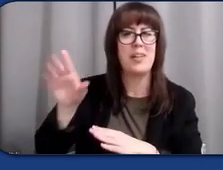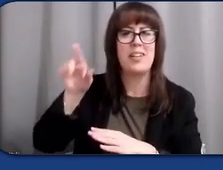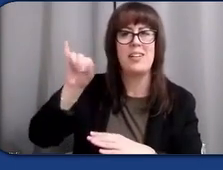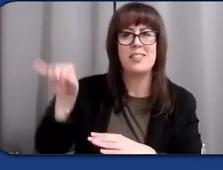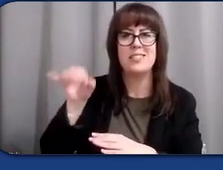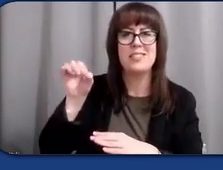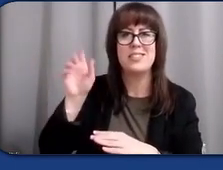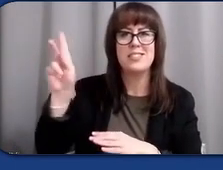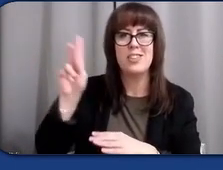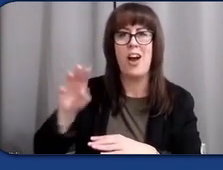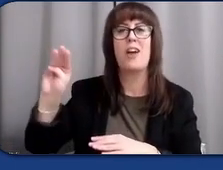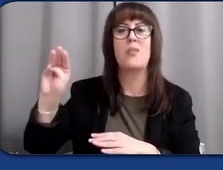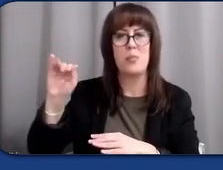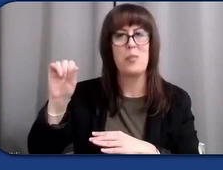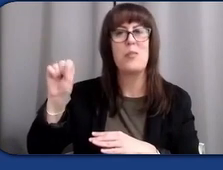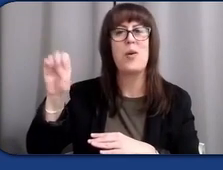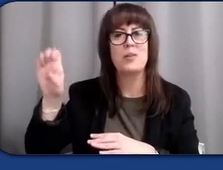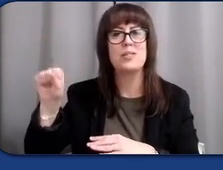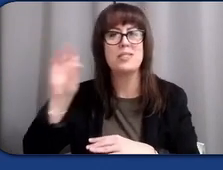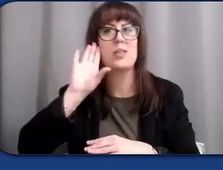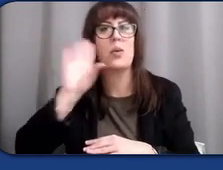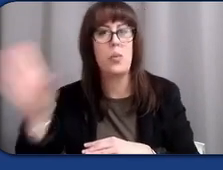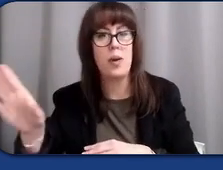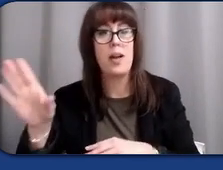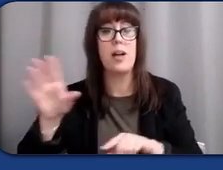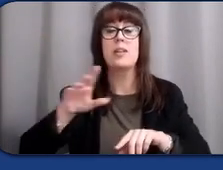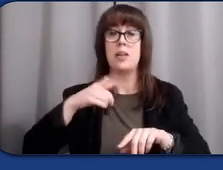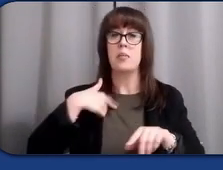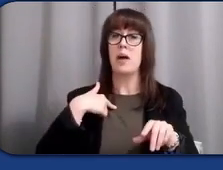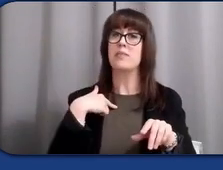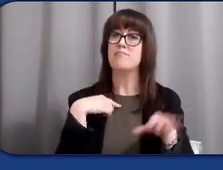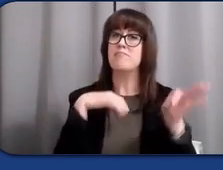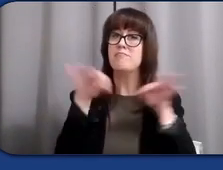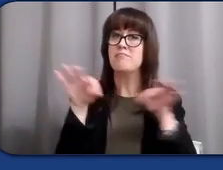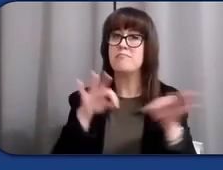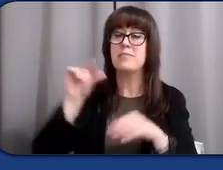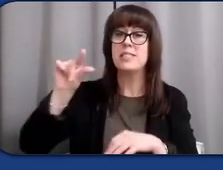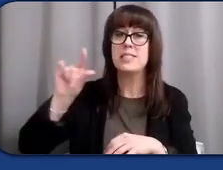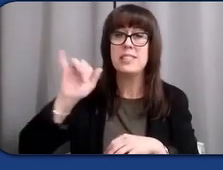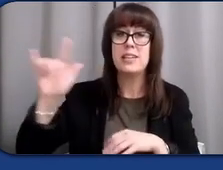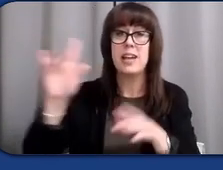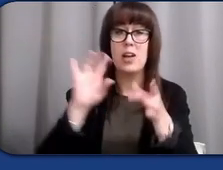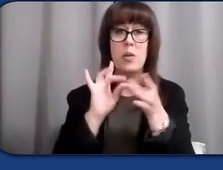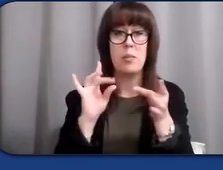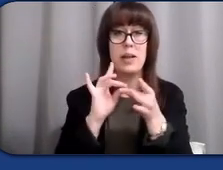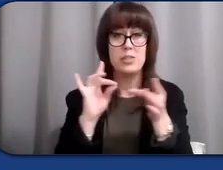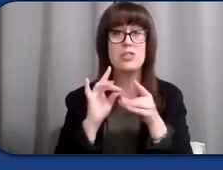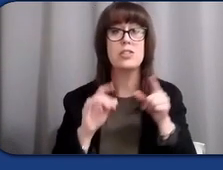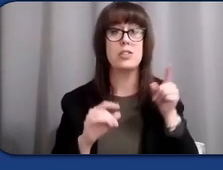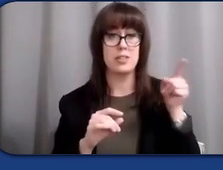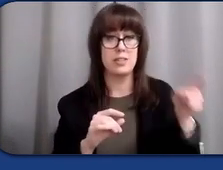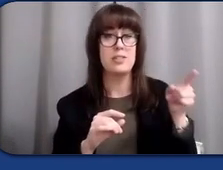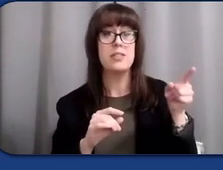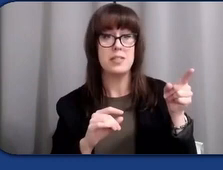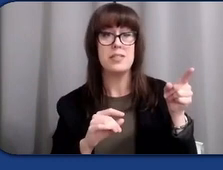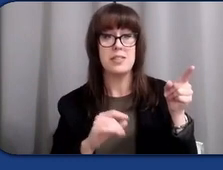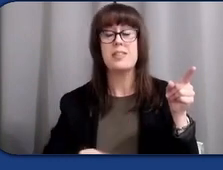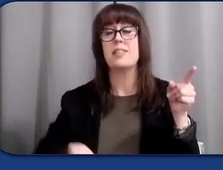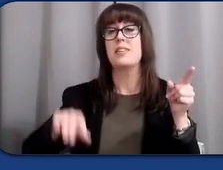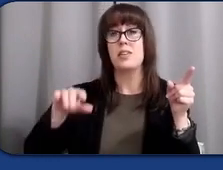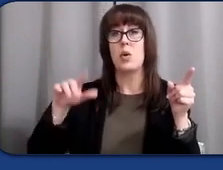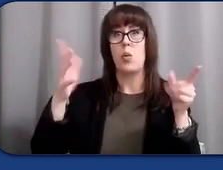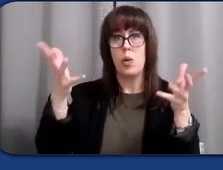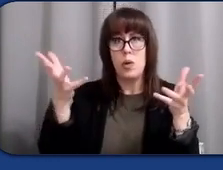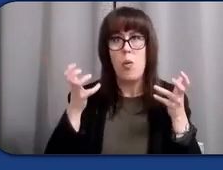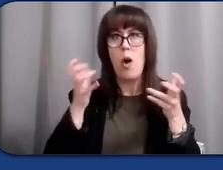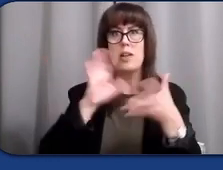had mentioned that we came up with an idea together that we had to get this story out there. But in order to do that, I